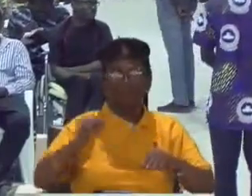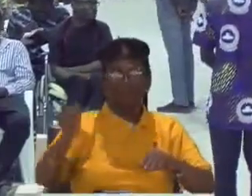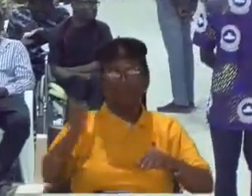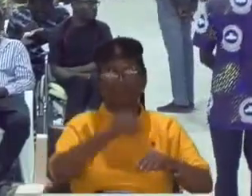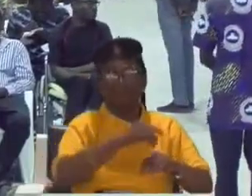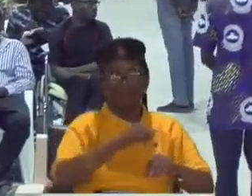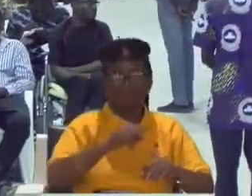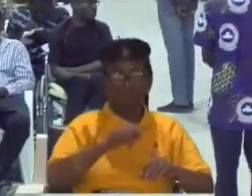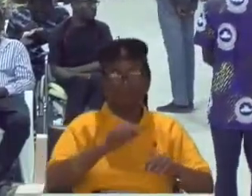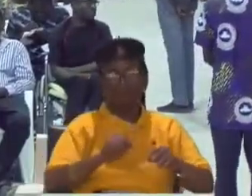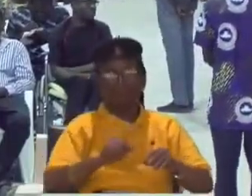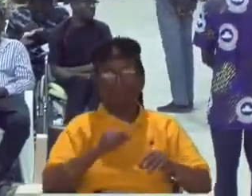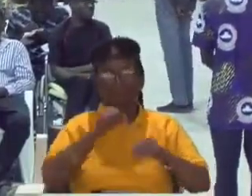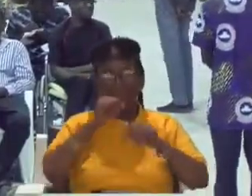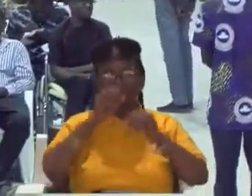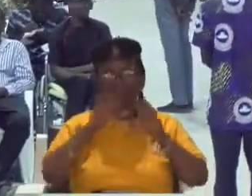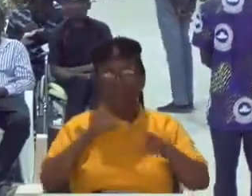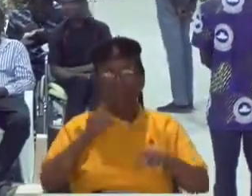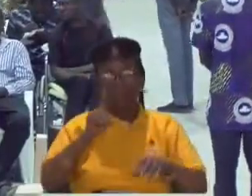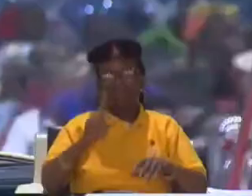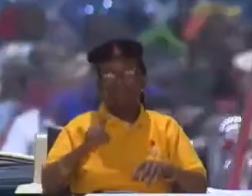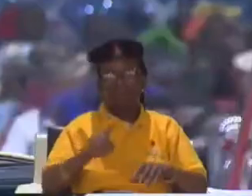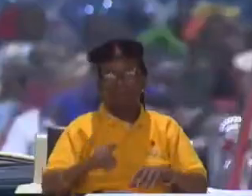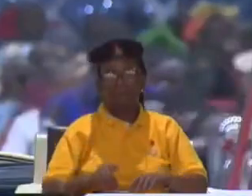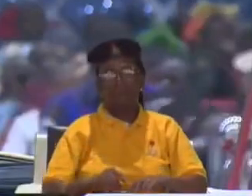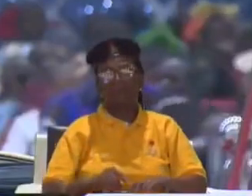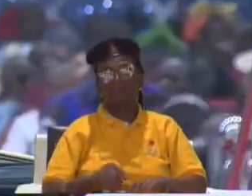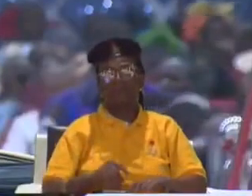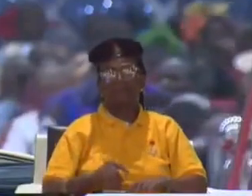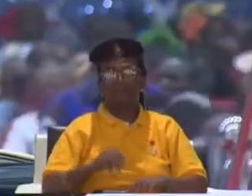Lati ran de ran ni won ma bi o ni alabuku fun.